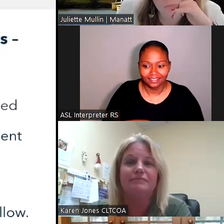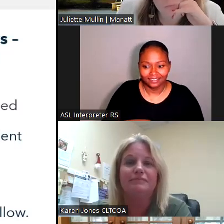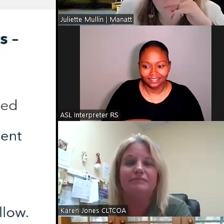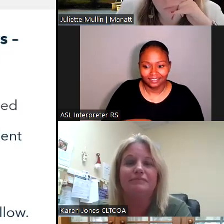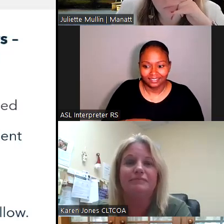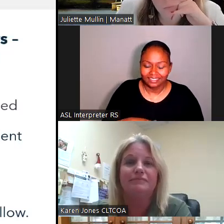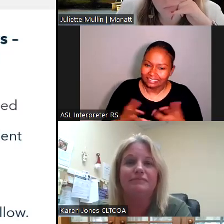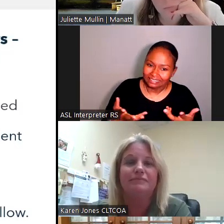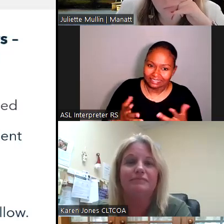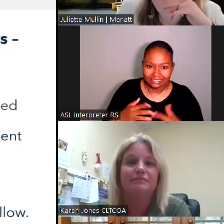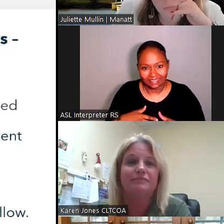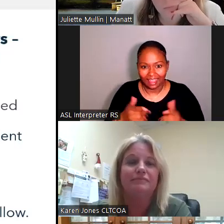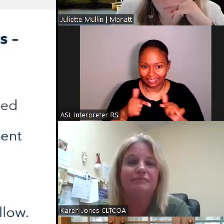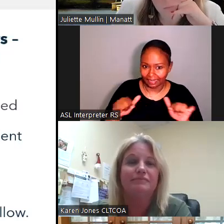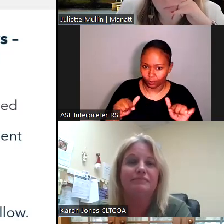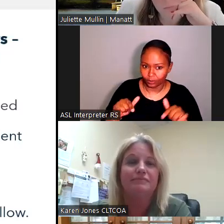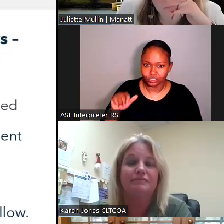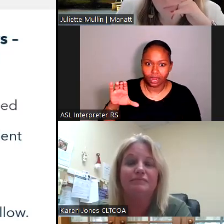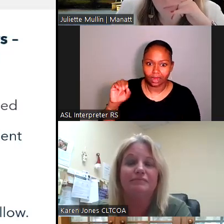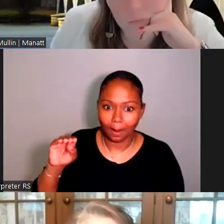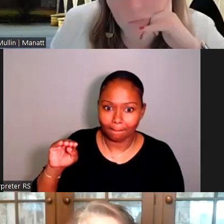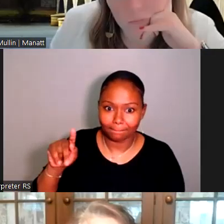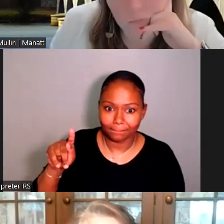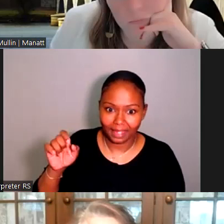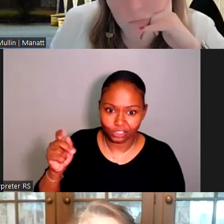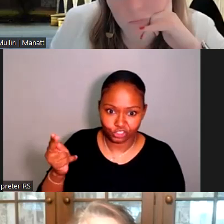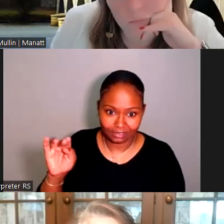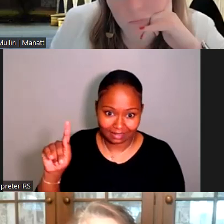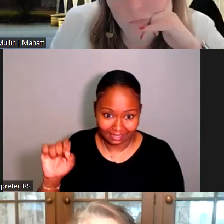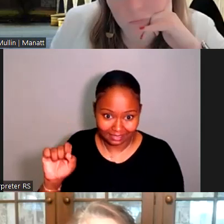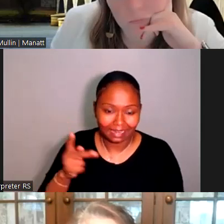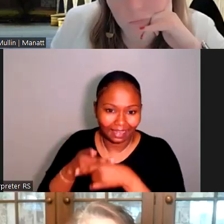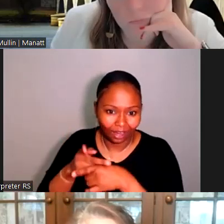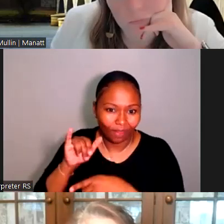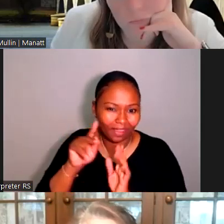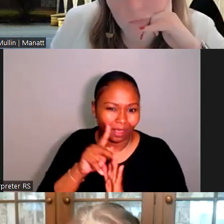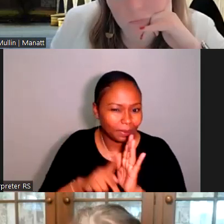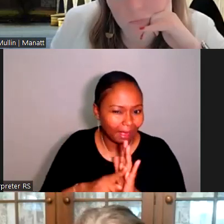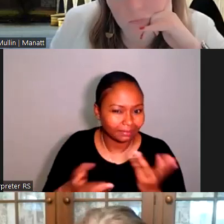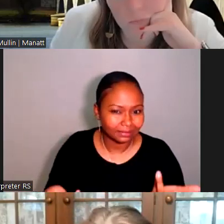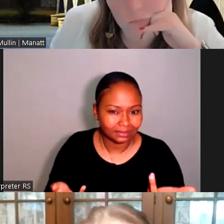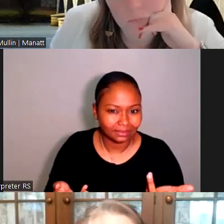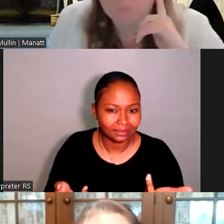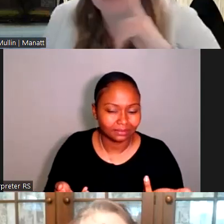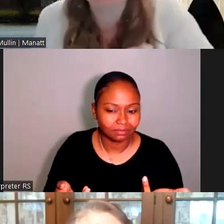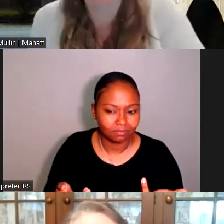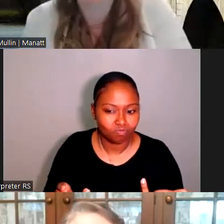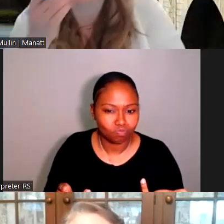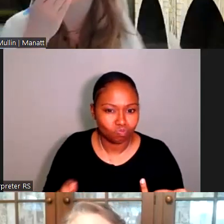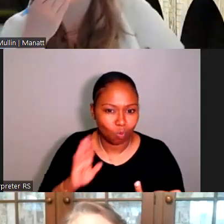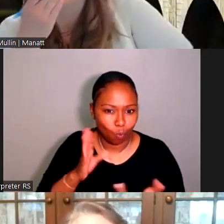that language on compassionate care, and also the policy in and of itself is going, to